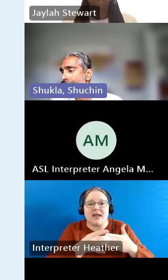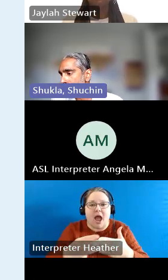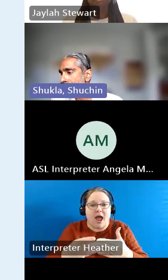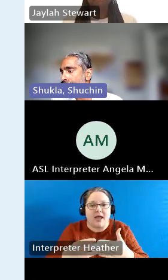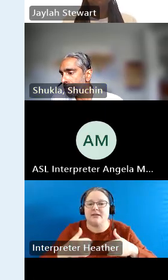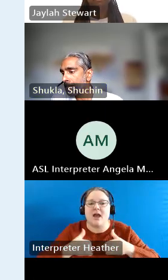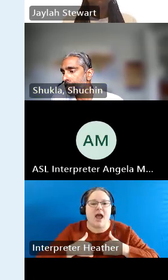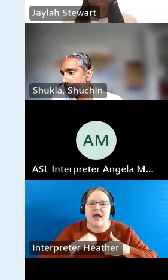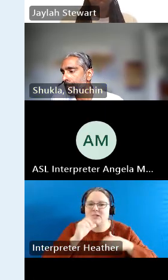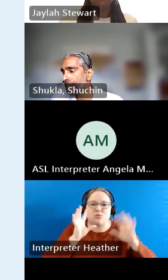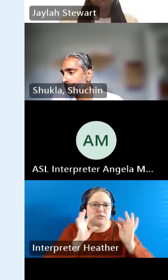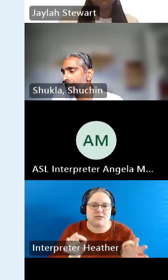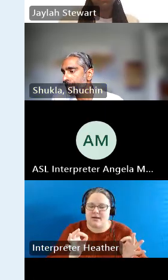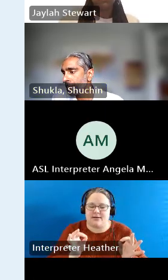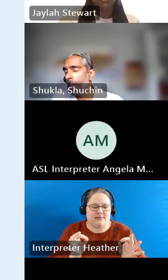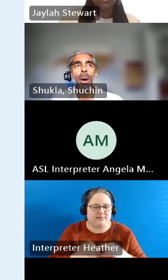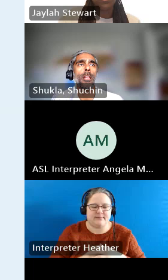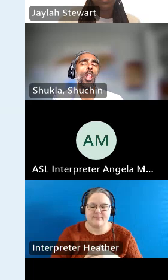gatekeeper.